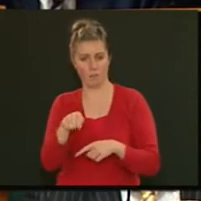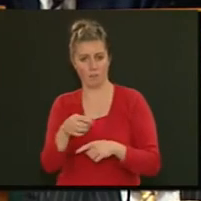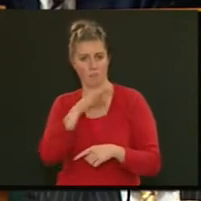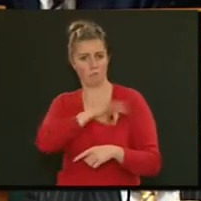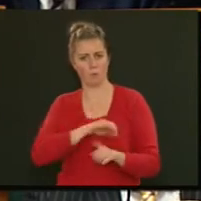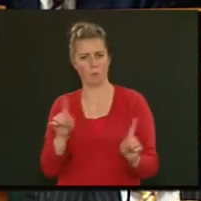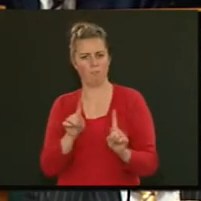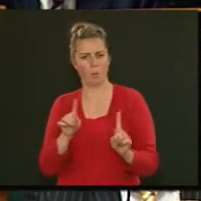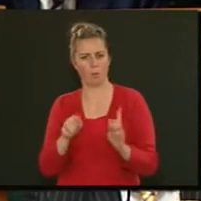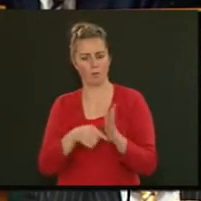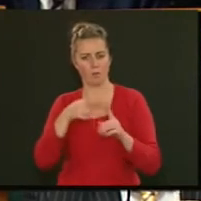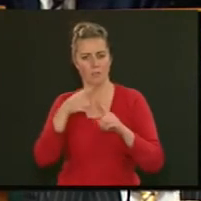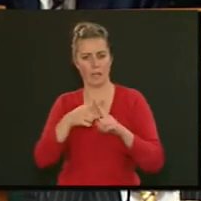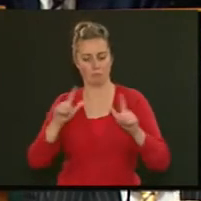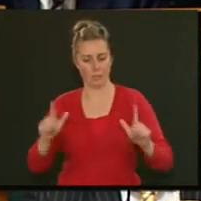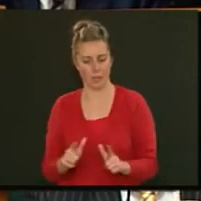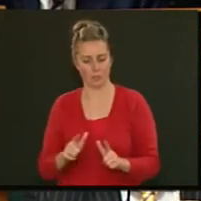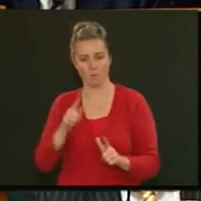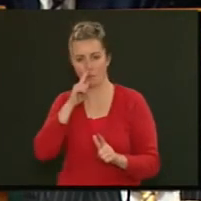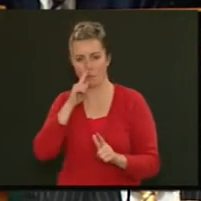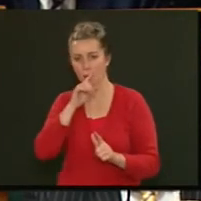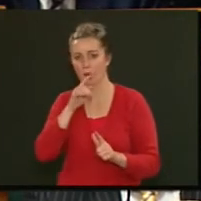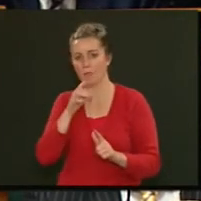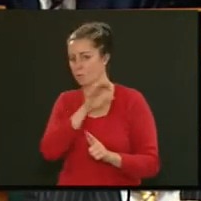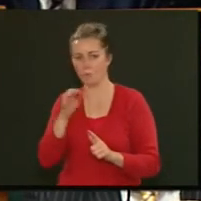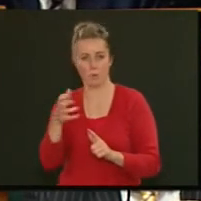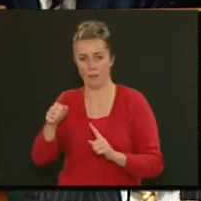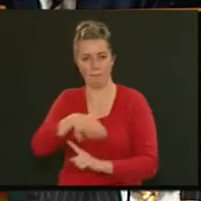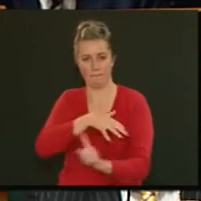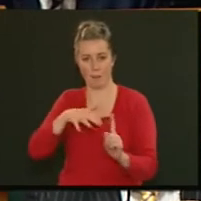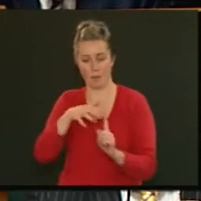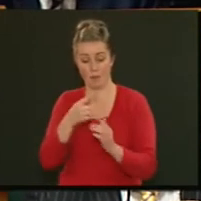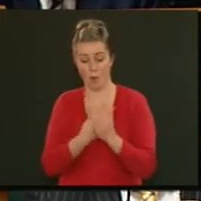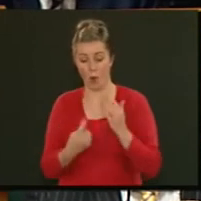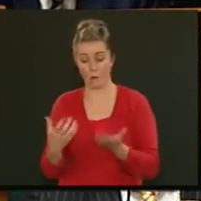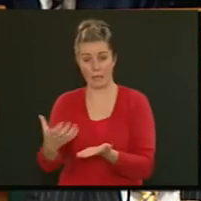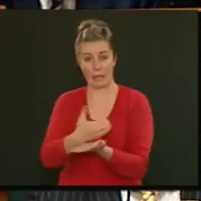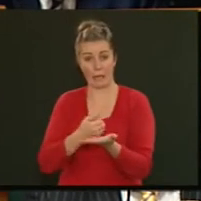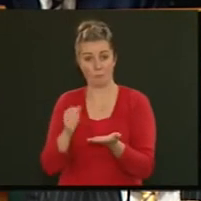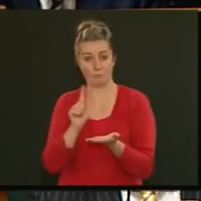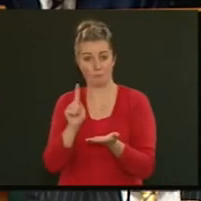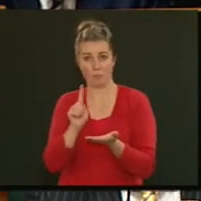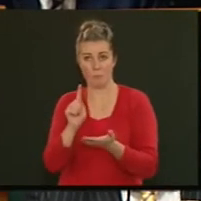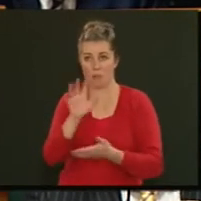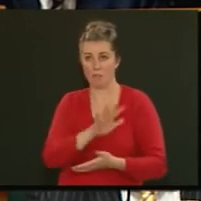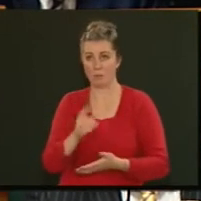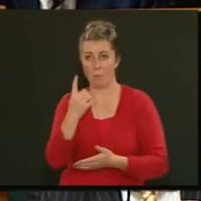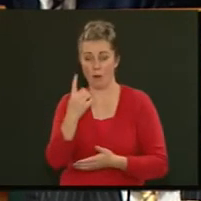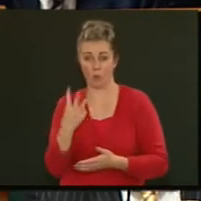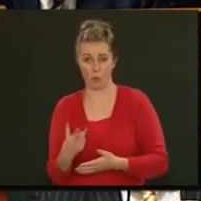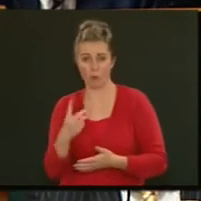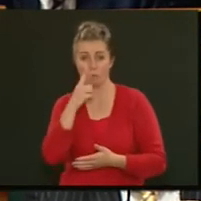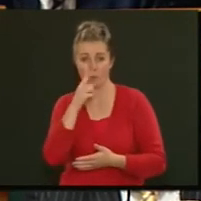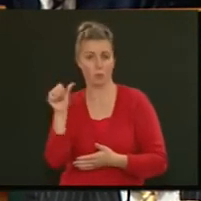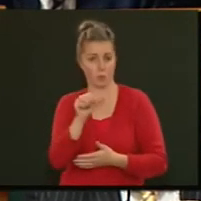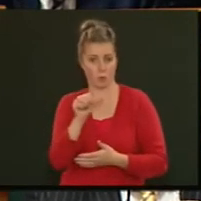to provide a tax reduction to lower income people without families. It is only claimed by about one-third of eligible